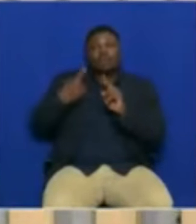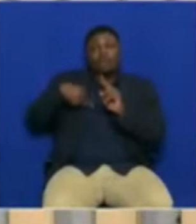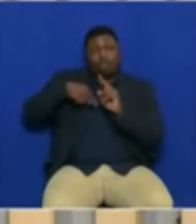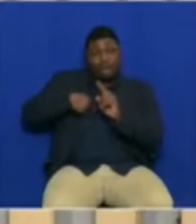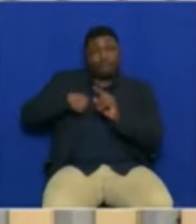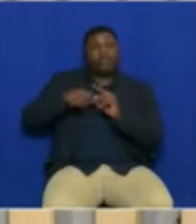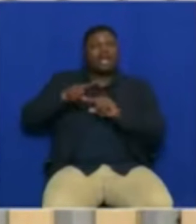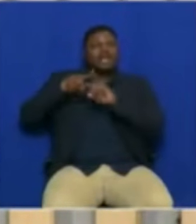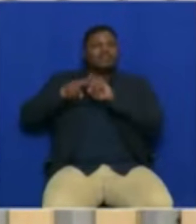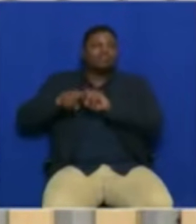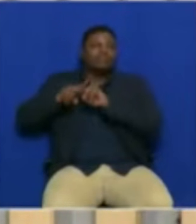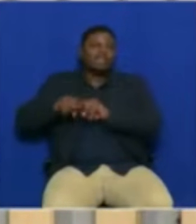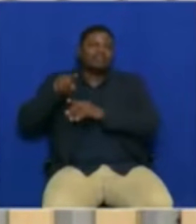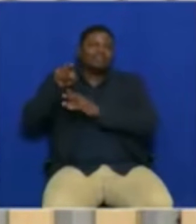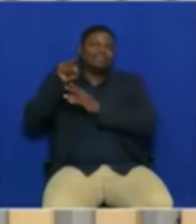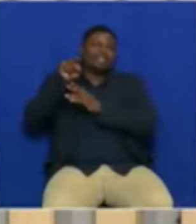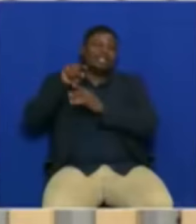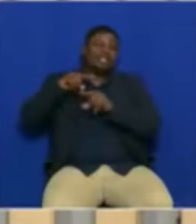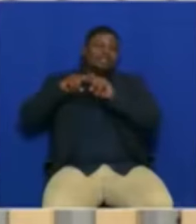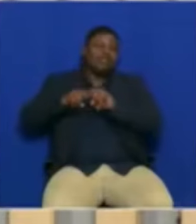etc.